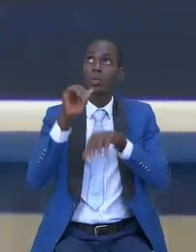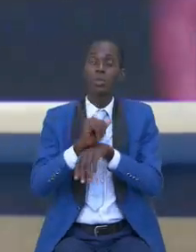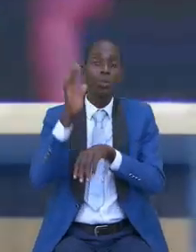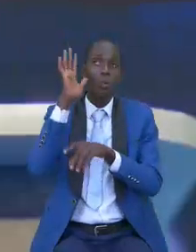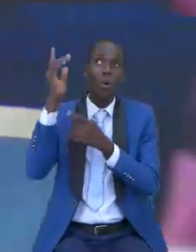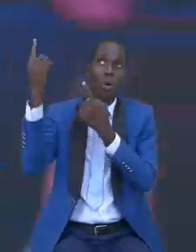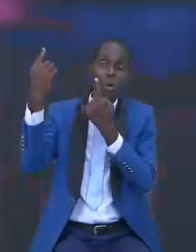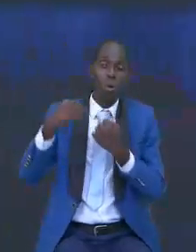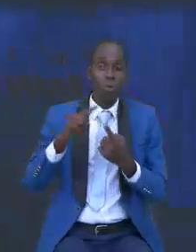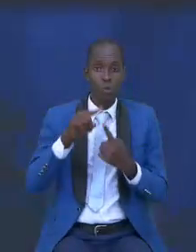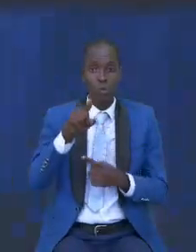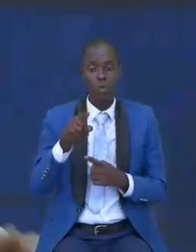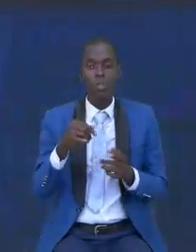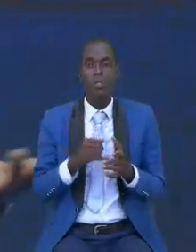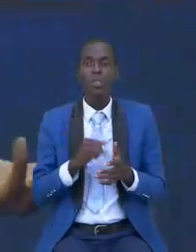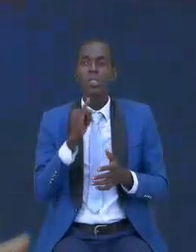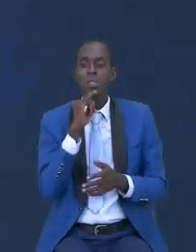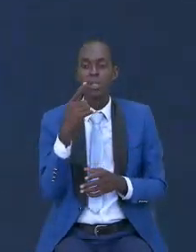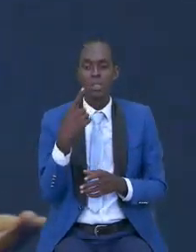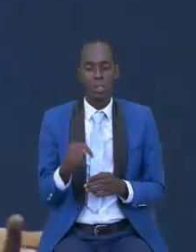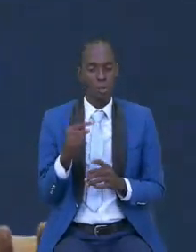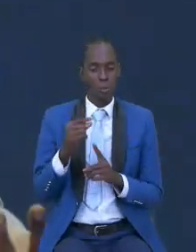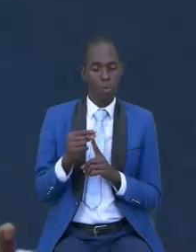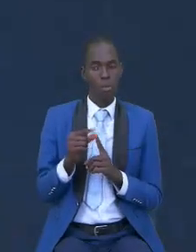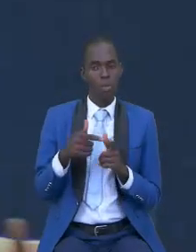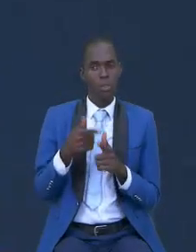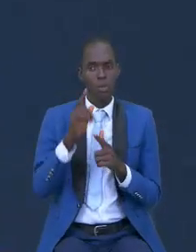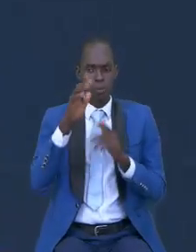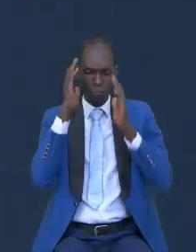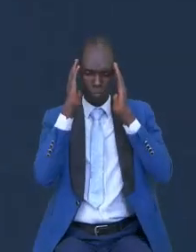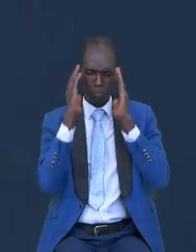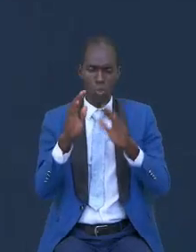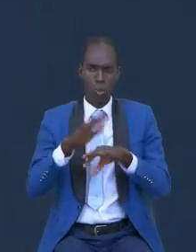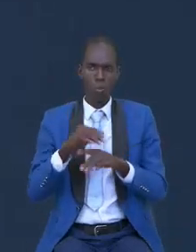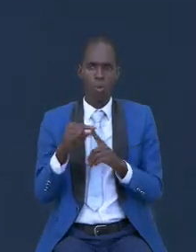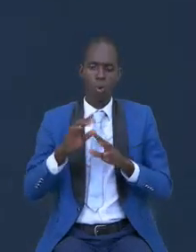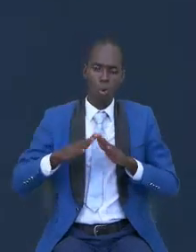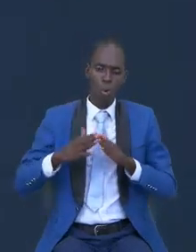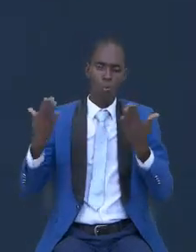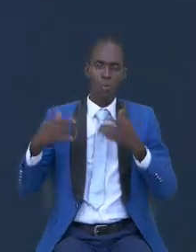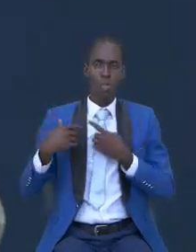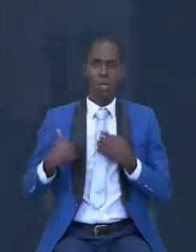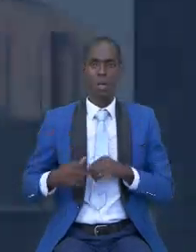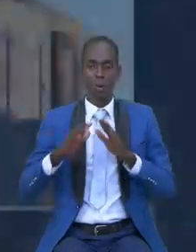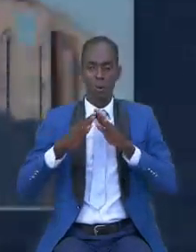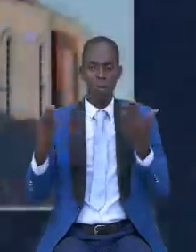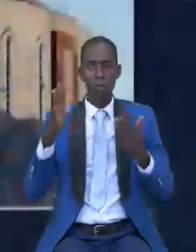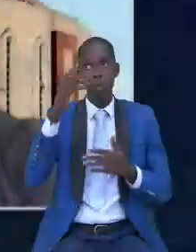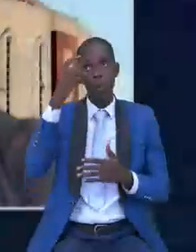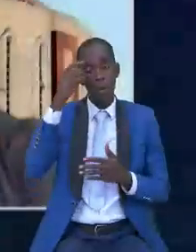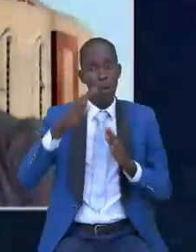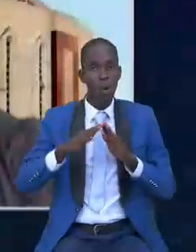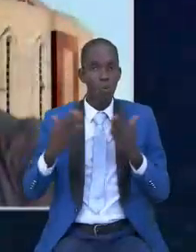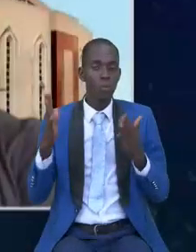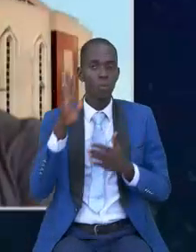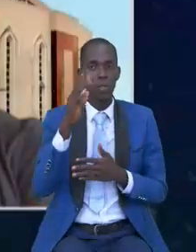you is the word, then you pay attention, you open your heart, you open your mind, you open your